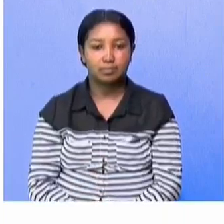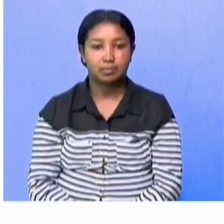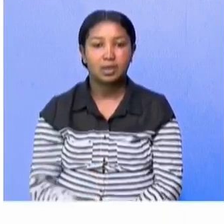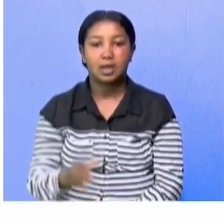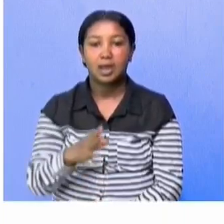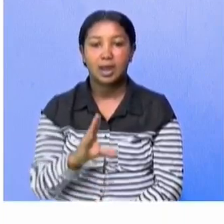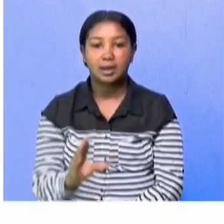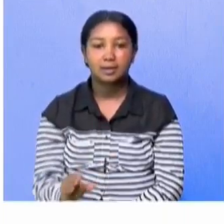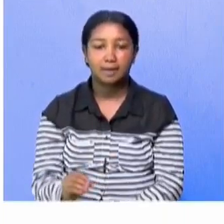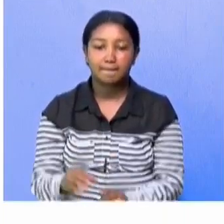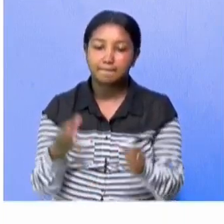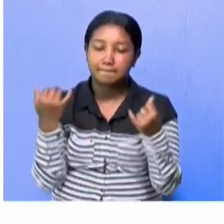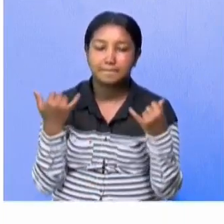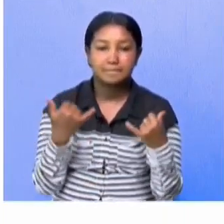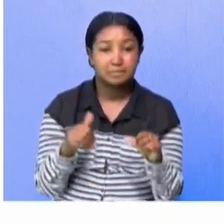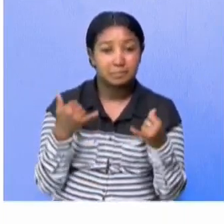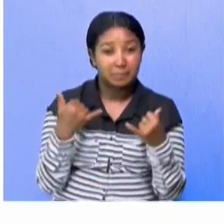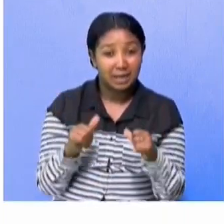and played